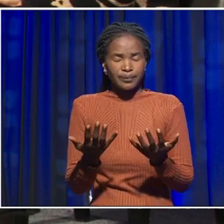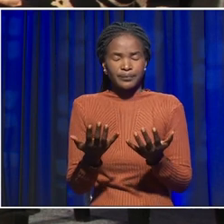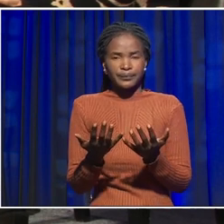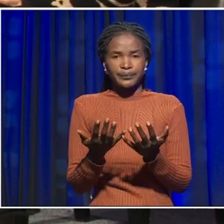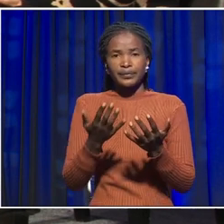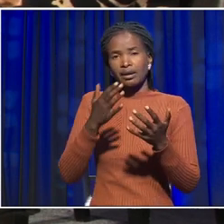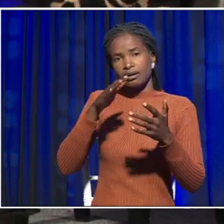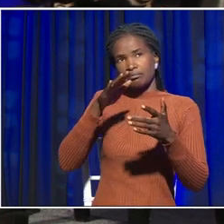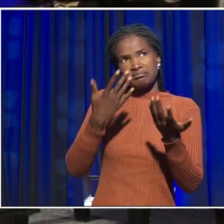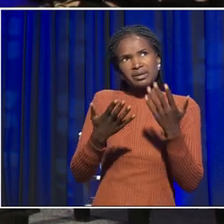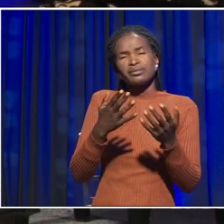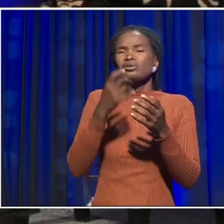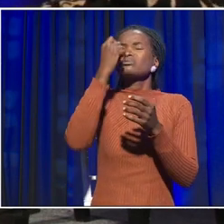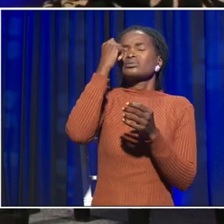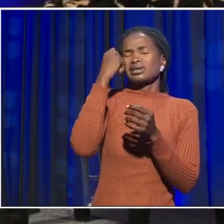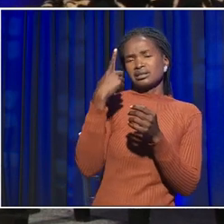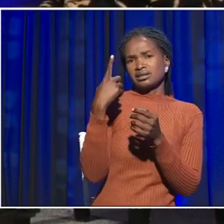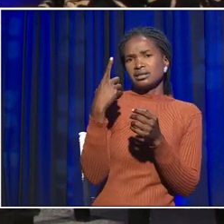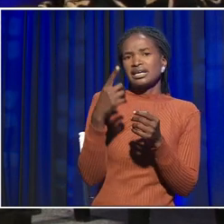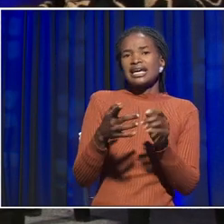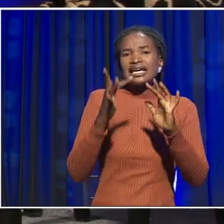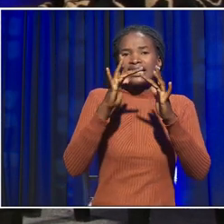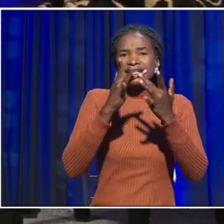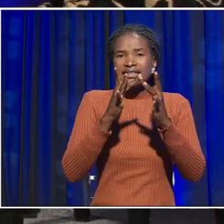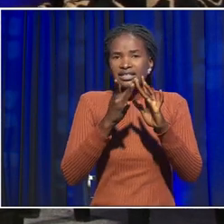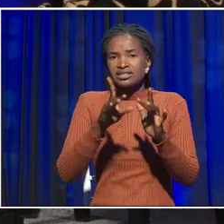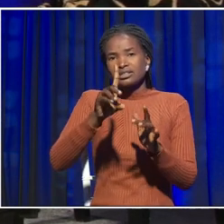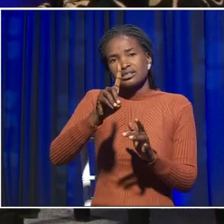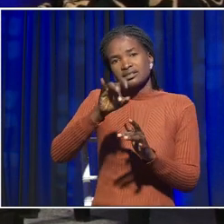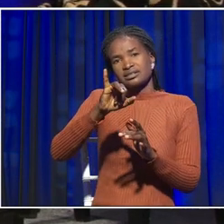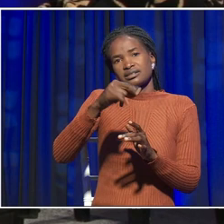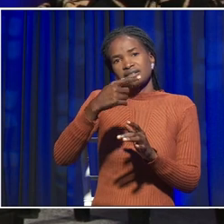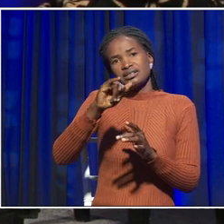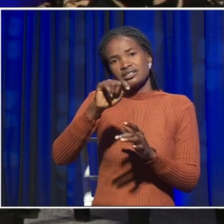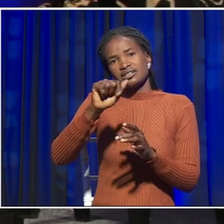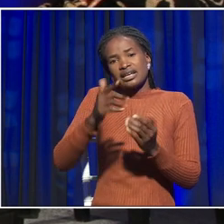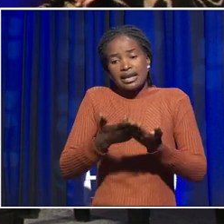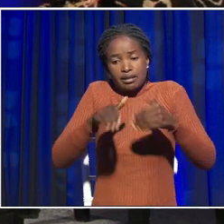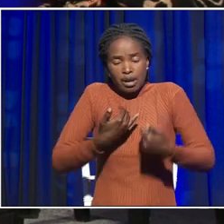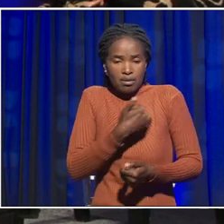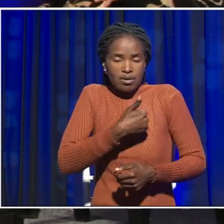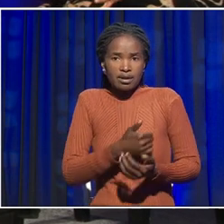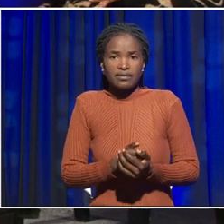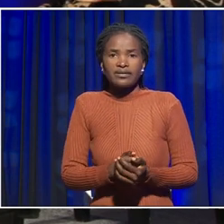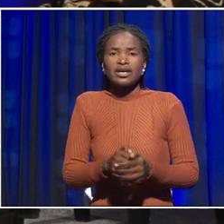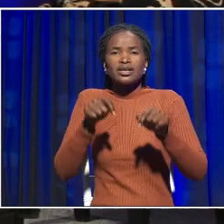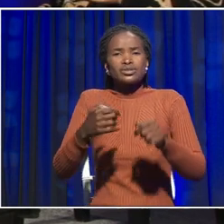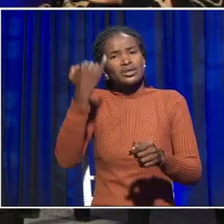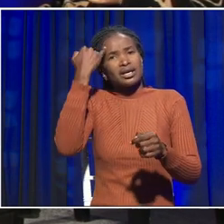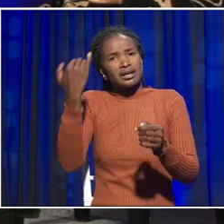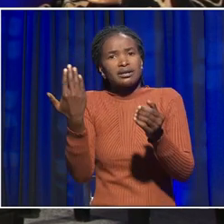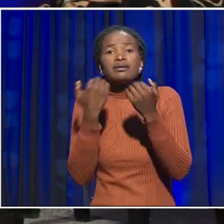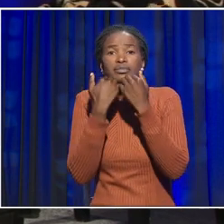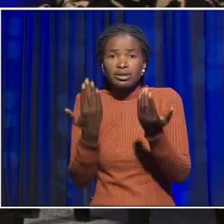piece to understand what digital is doing in our lives. The golden thread for digital innovation is actually